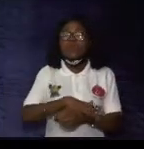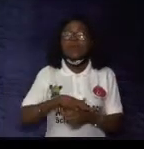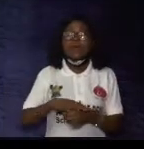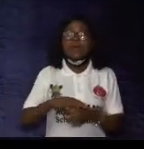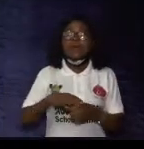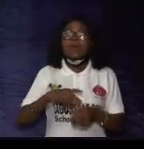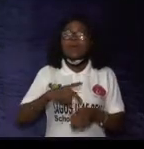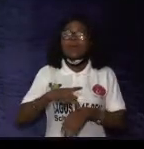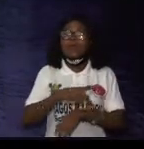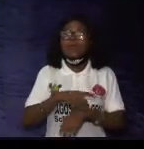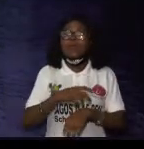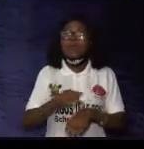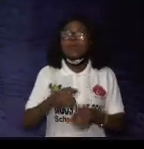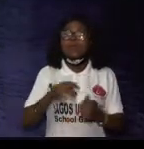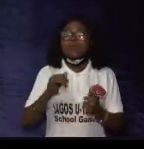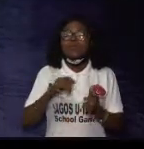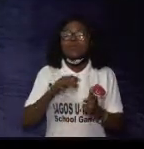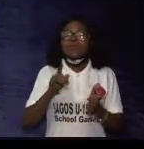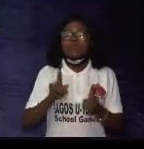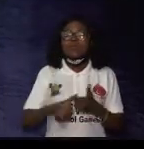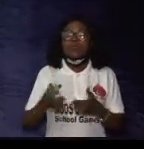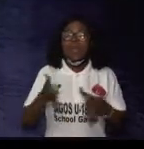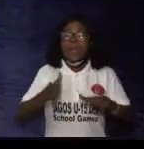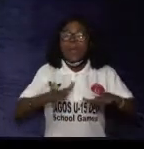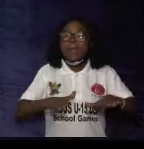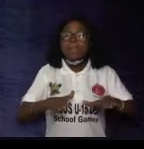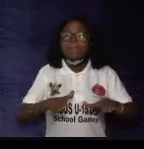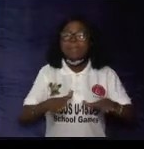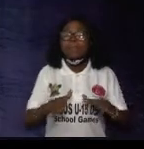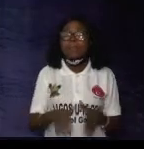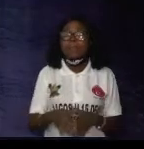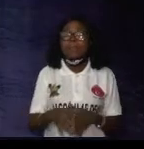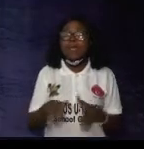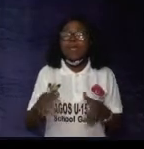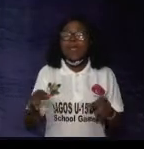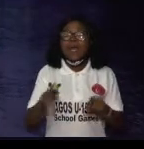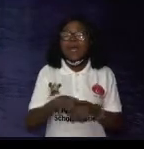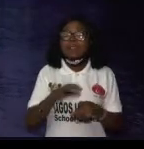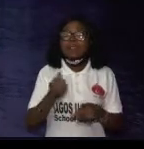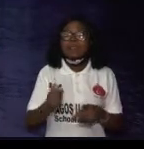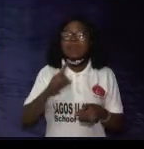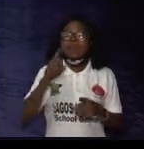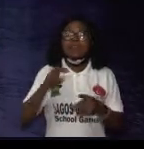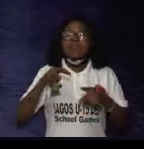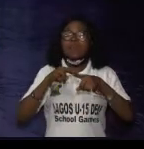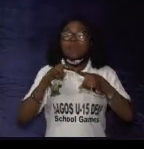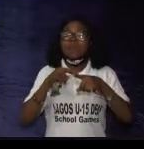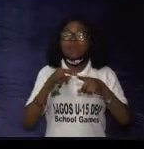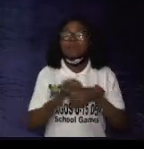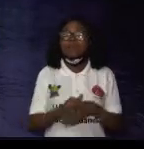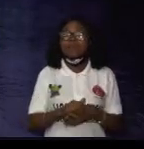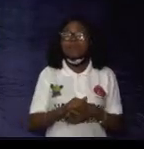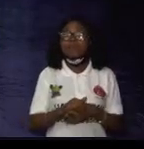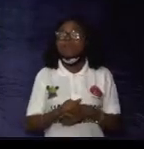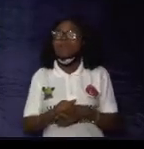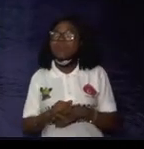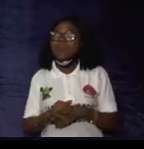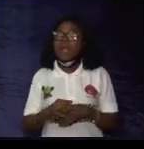pandemic. So, pass away means to die as a phrasal